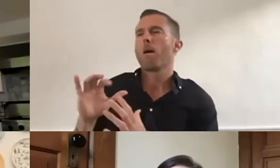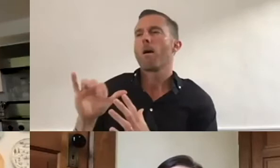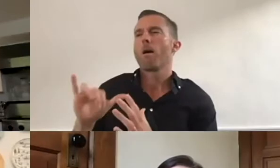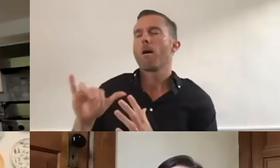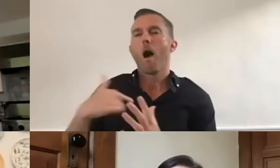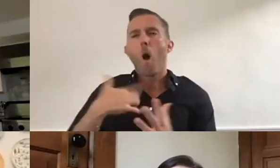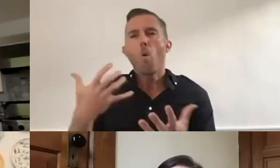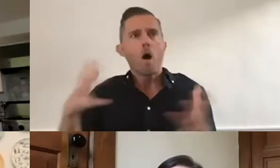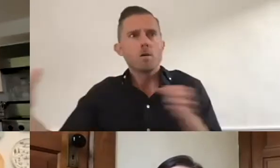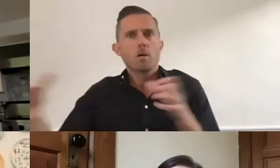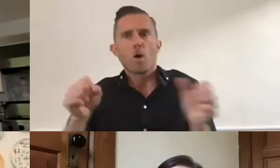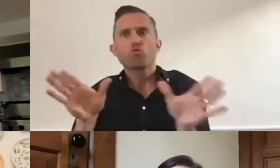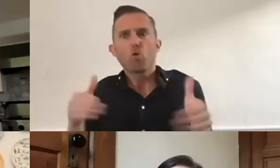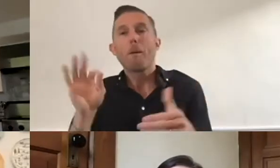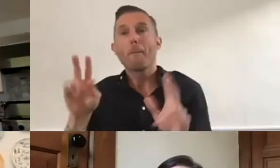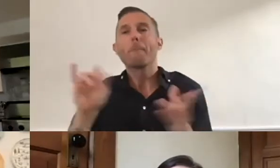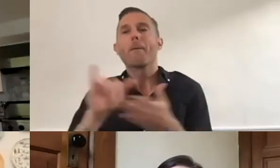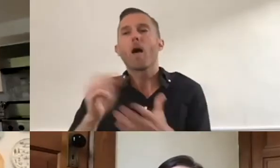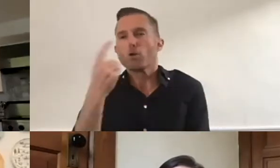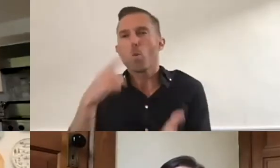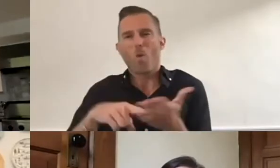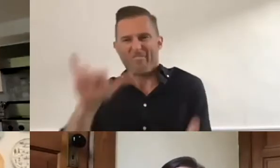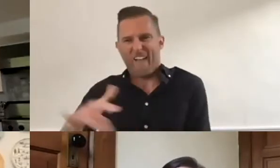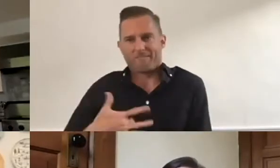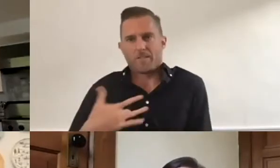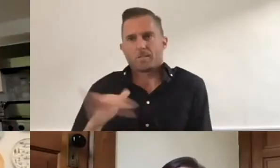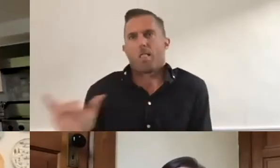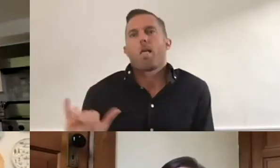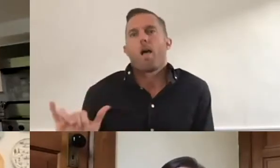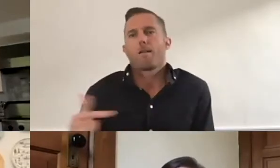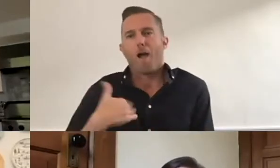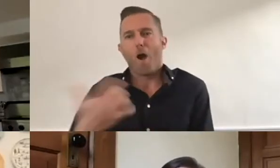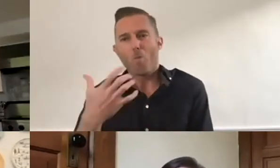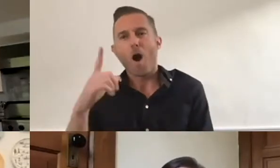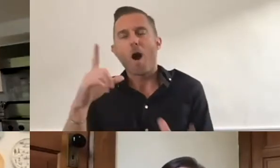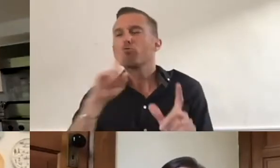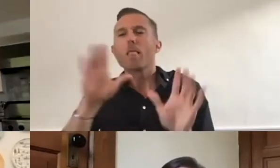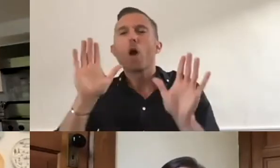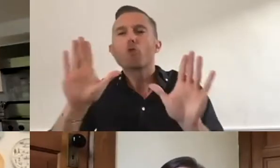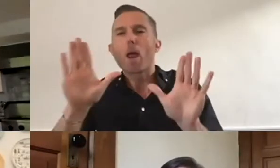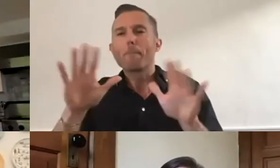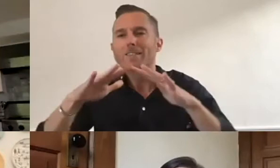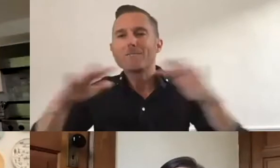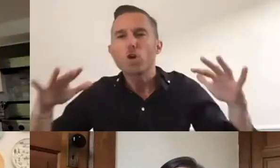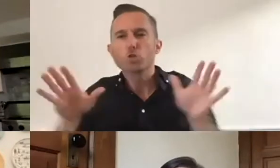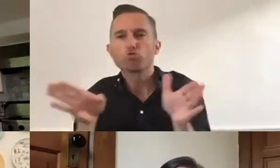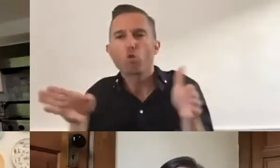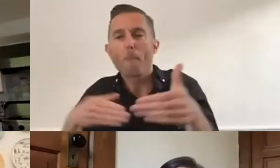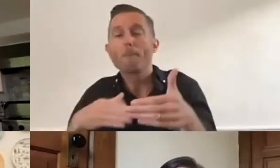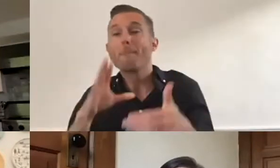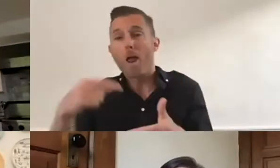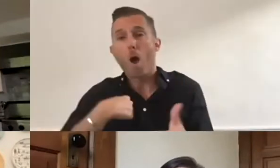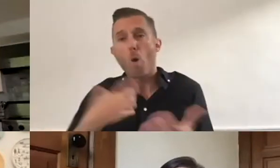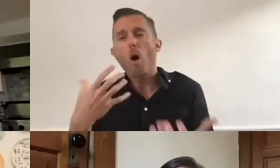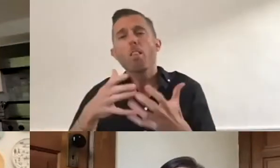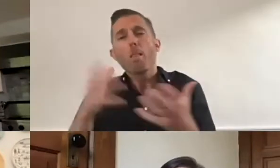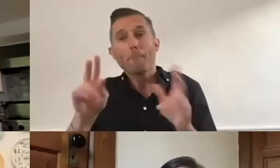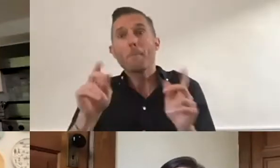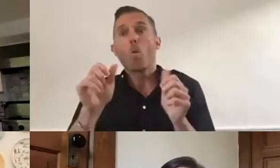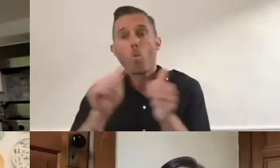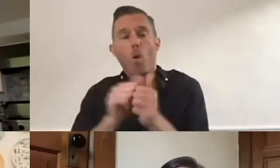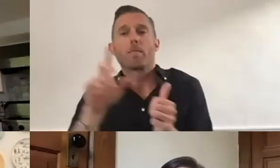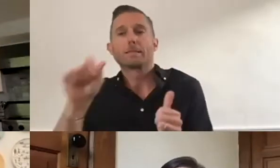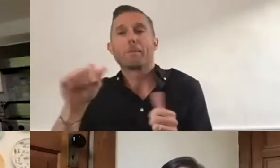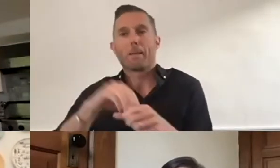people who understand what that feels like. So I'm going to want an incredibly diverse room, And I'm going to want a lot of people with disabilities in my